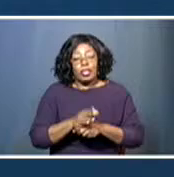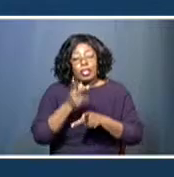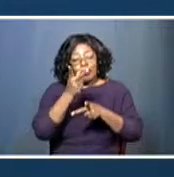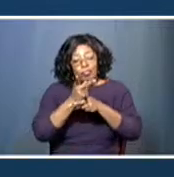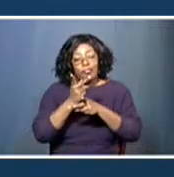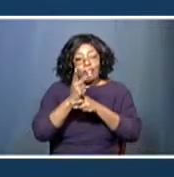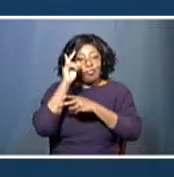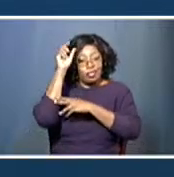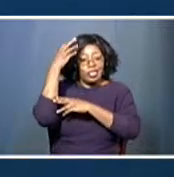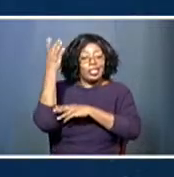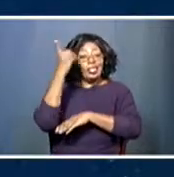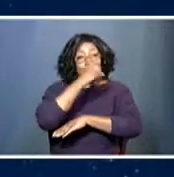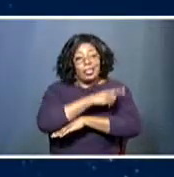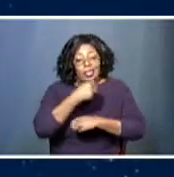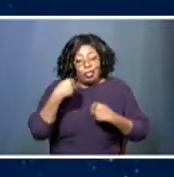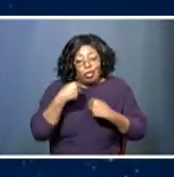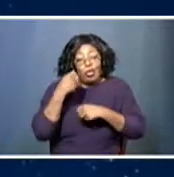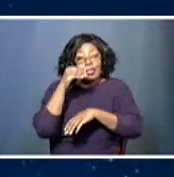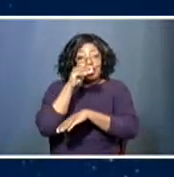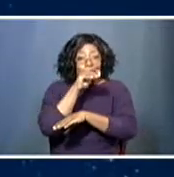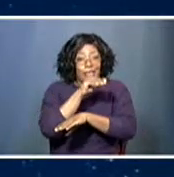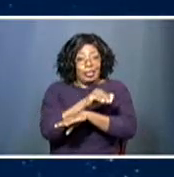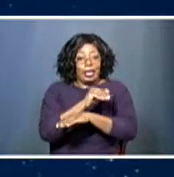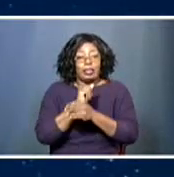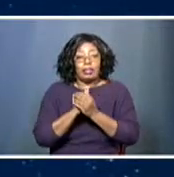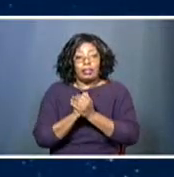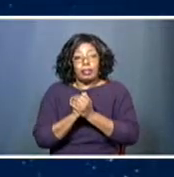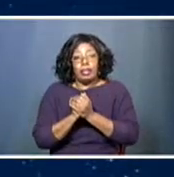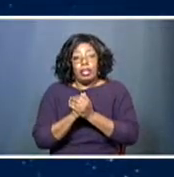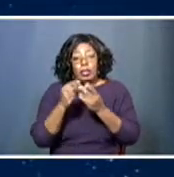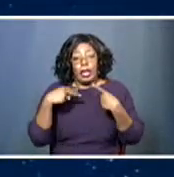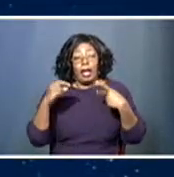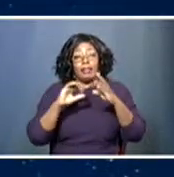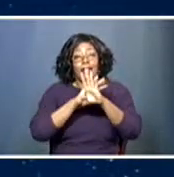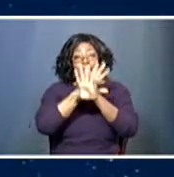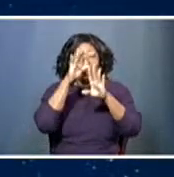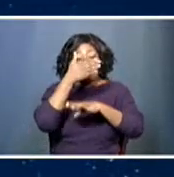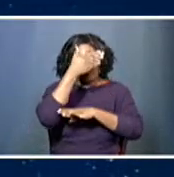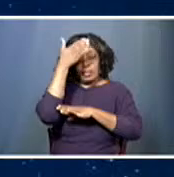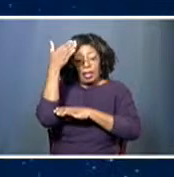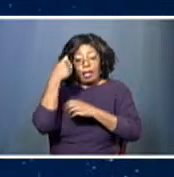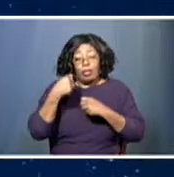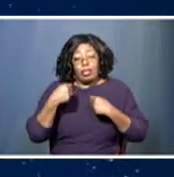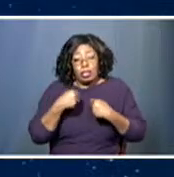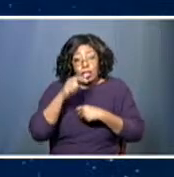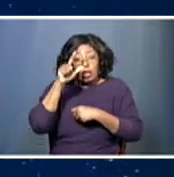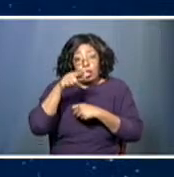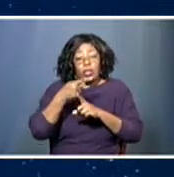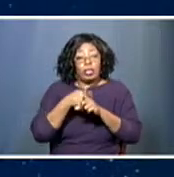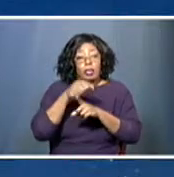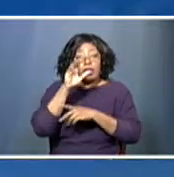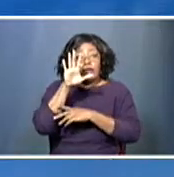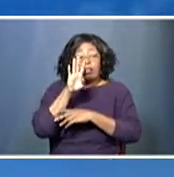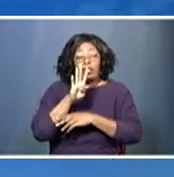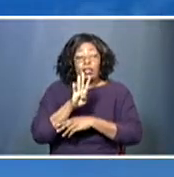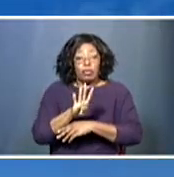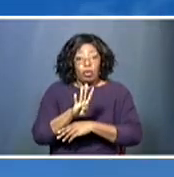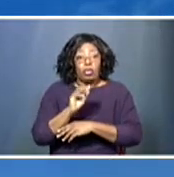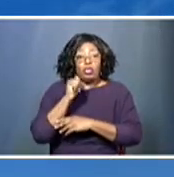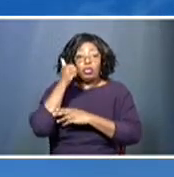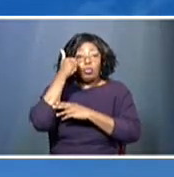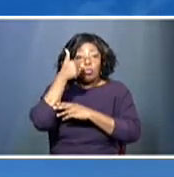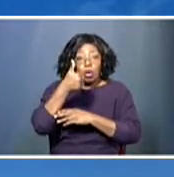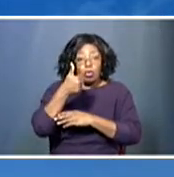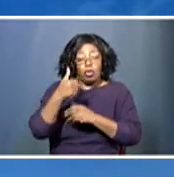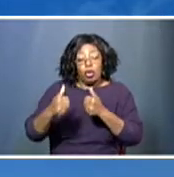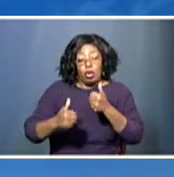days and chilly nights. Forecast for the night calls for clear skies, a bit chilly with a low temperature of 54 degrees. And tomorrow, we're